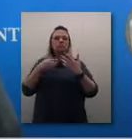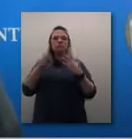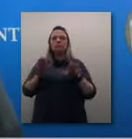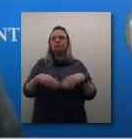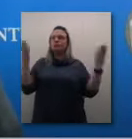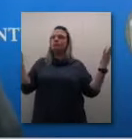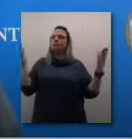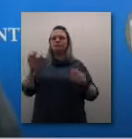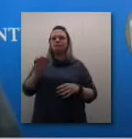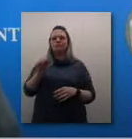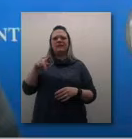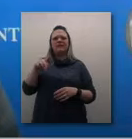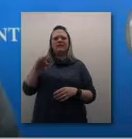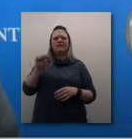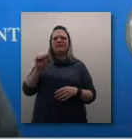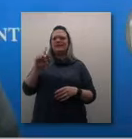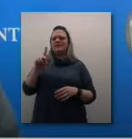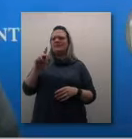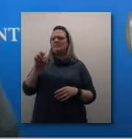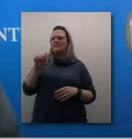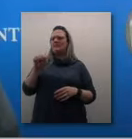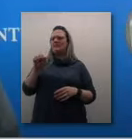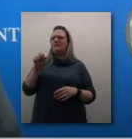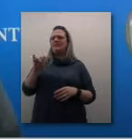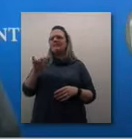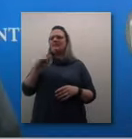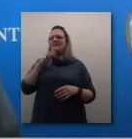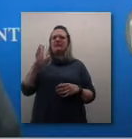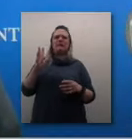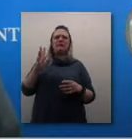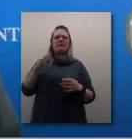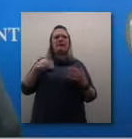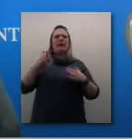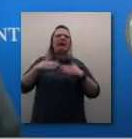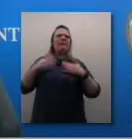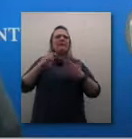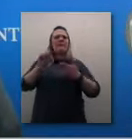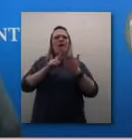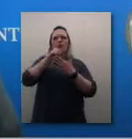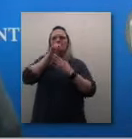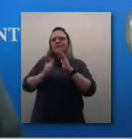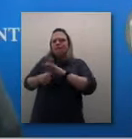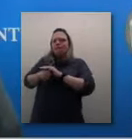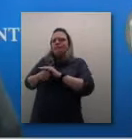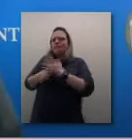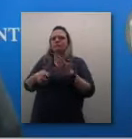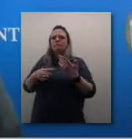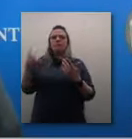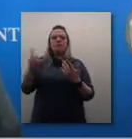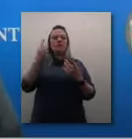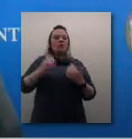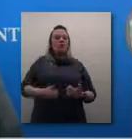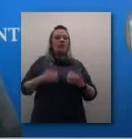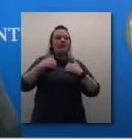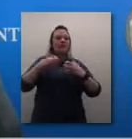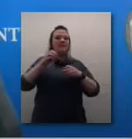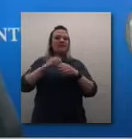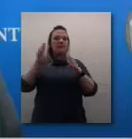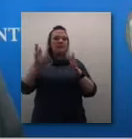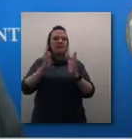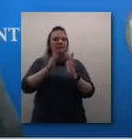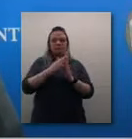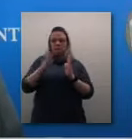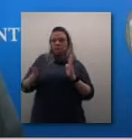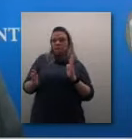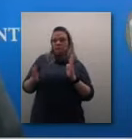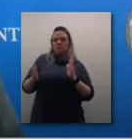them speakeasies, or they're having unofficial happy hours. And someone who lived in the neighborhood near Gables